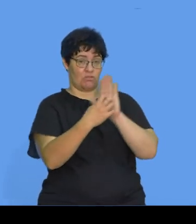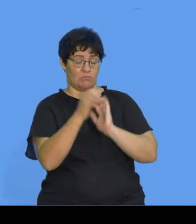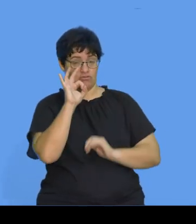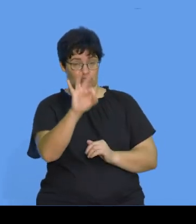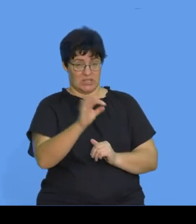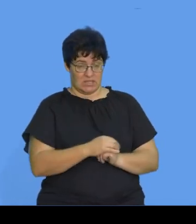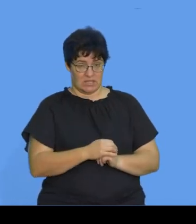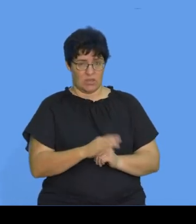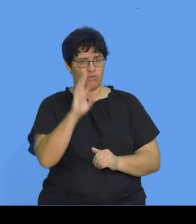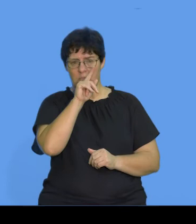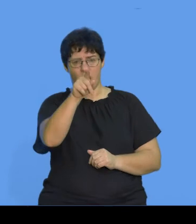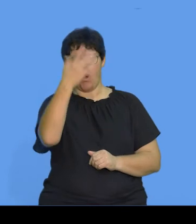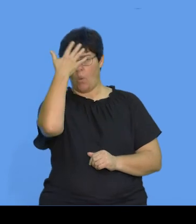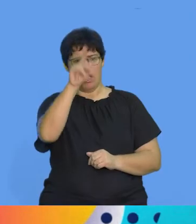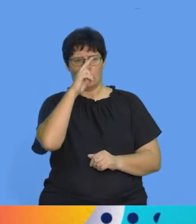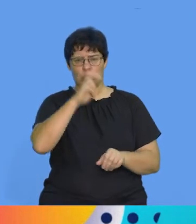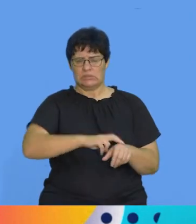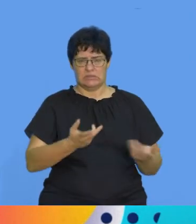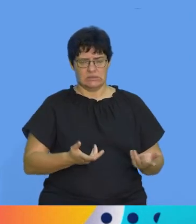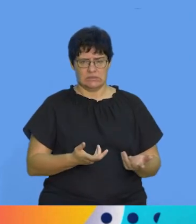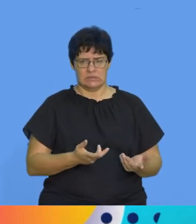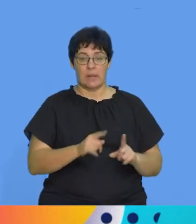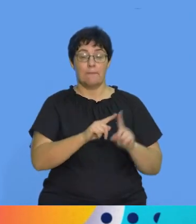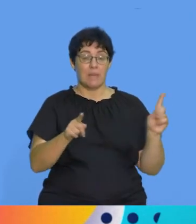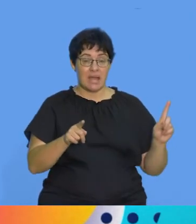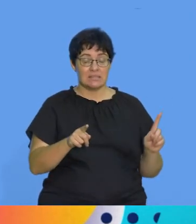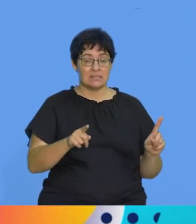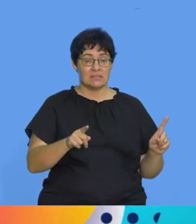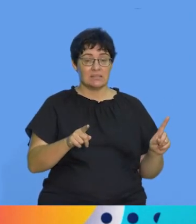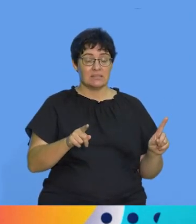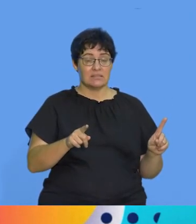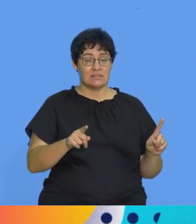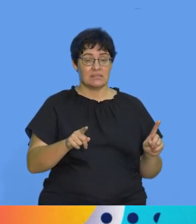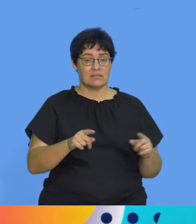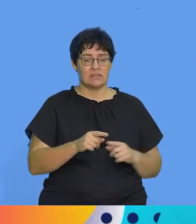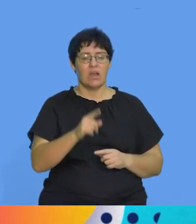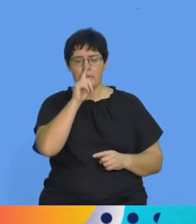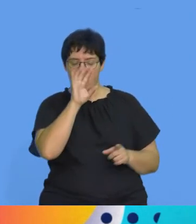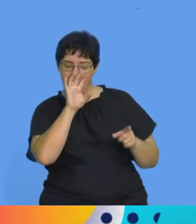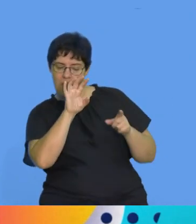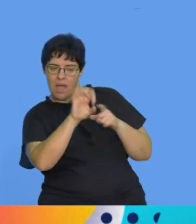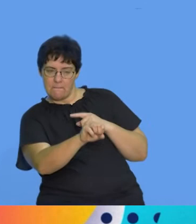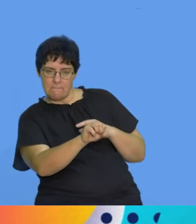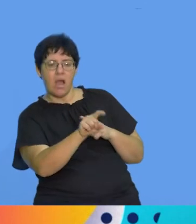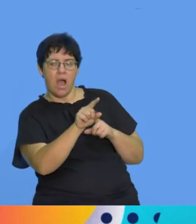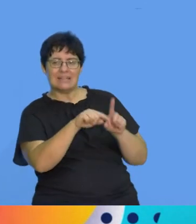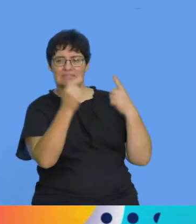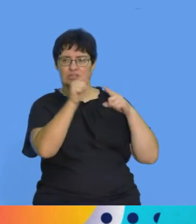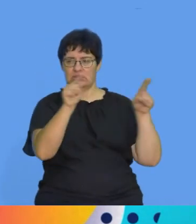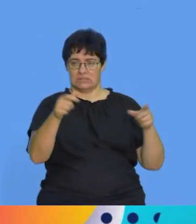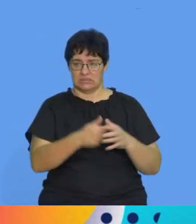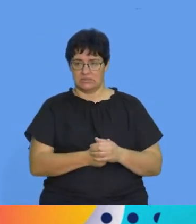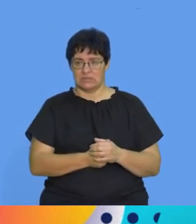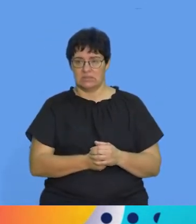3 diagrams. Now, I remember I said to you, you don't need to know them. You don't, but you do need to recognize